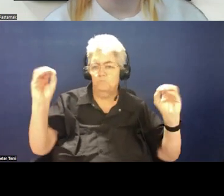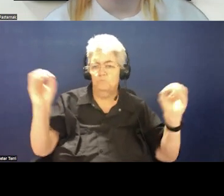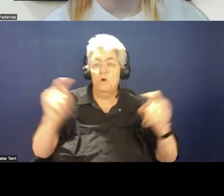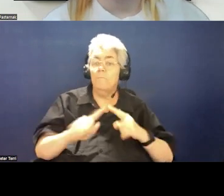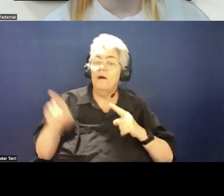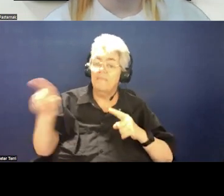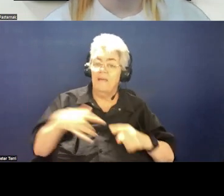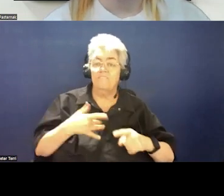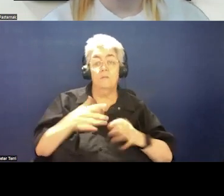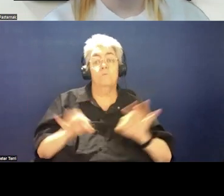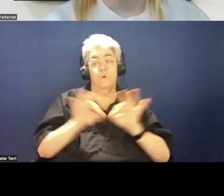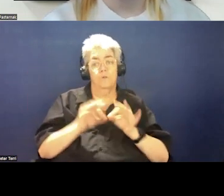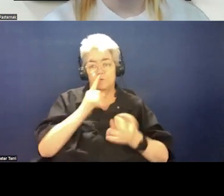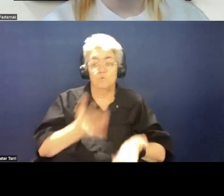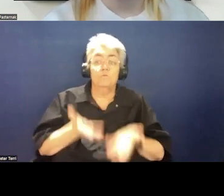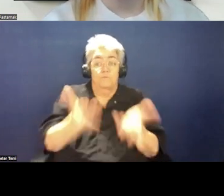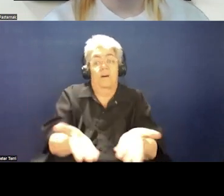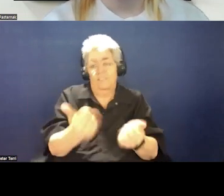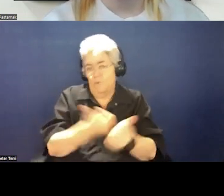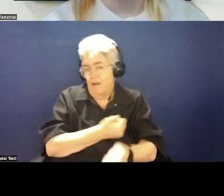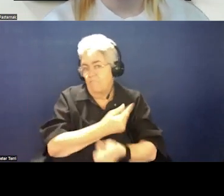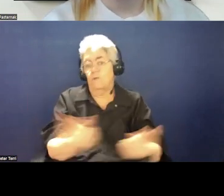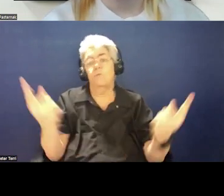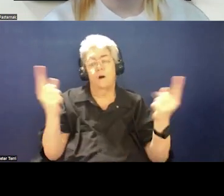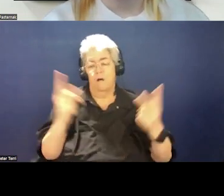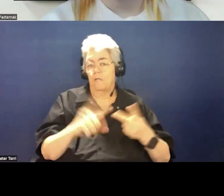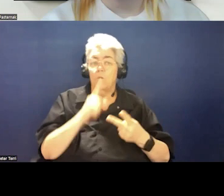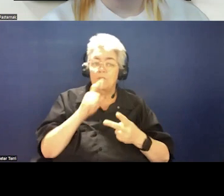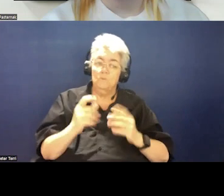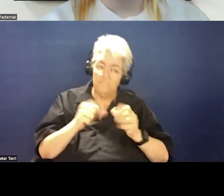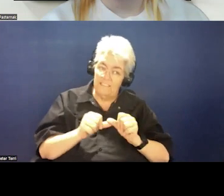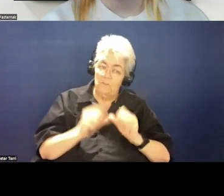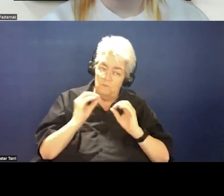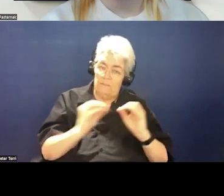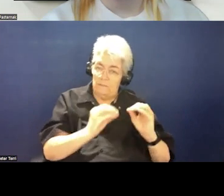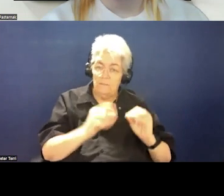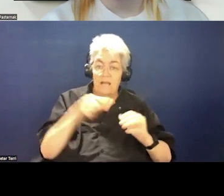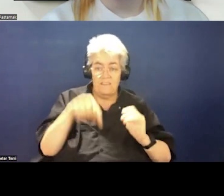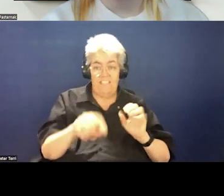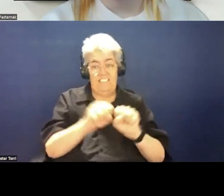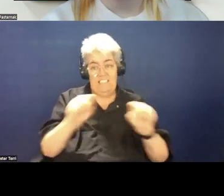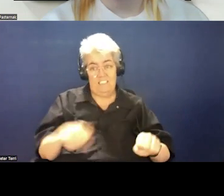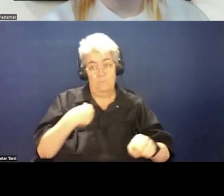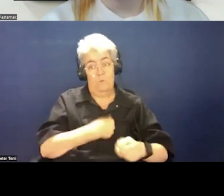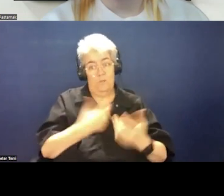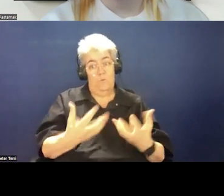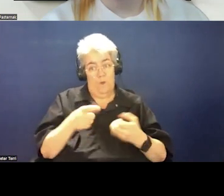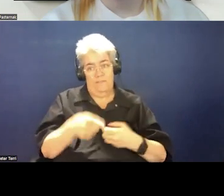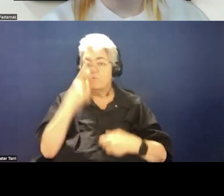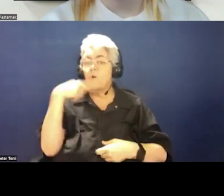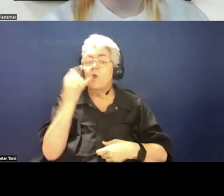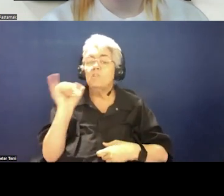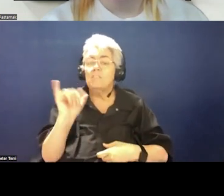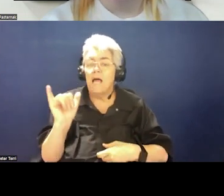be available to everyone. We need to continue to educate the public about what this system that we all want looks like, so